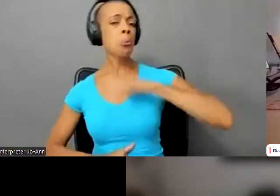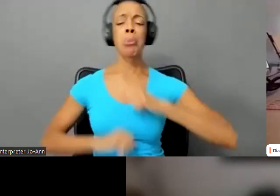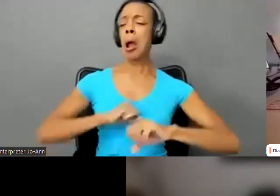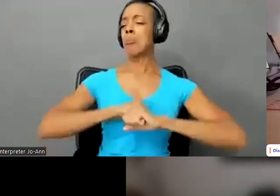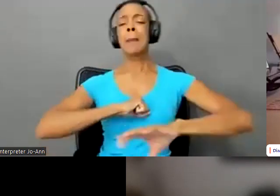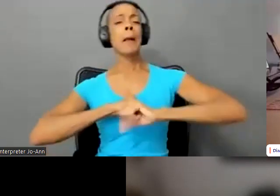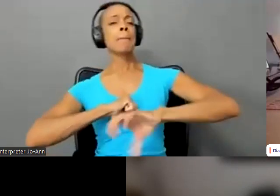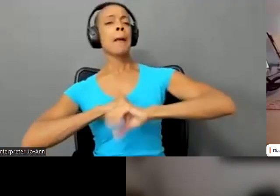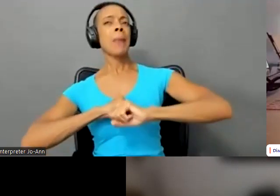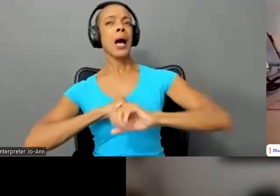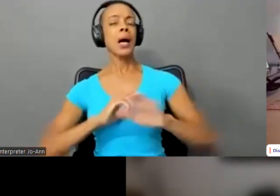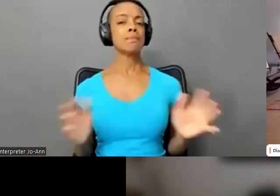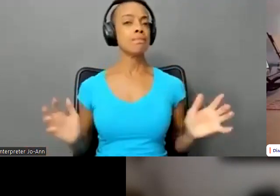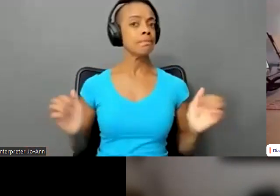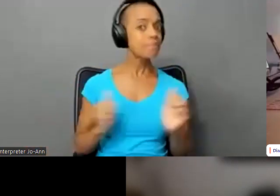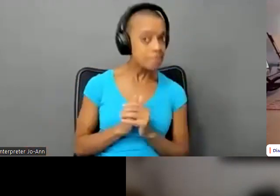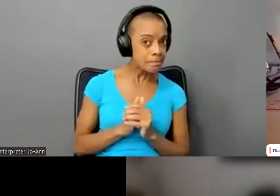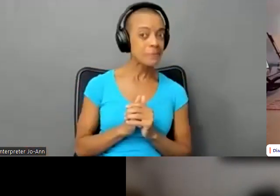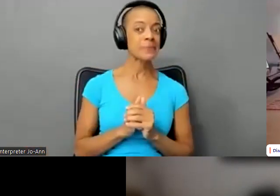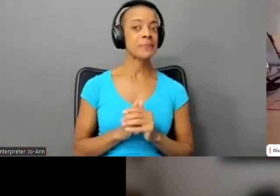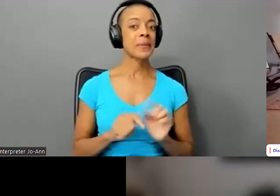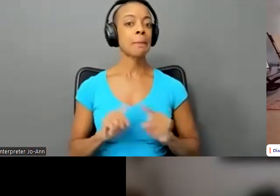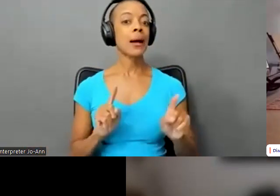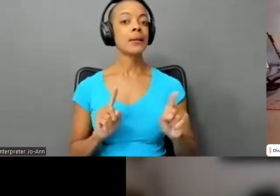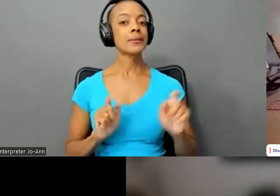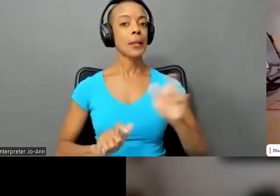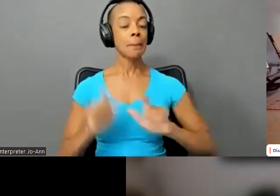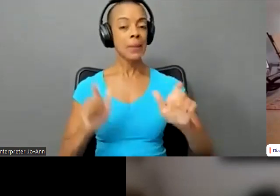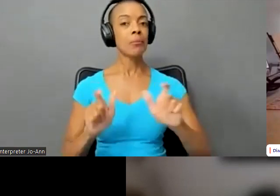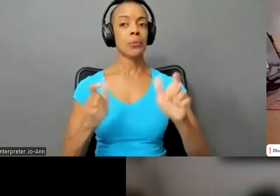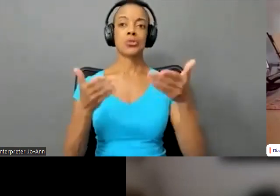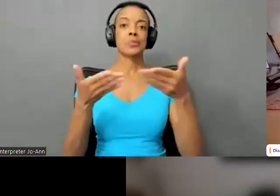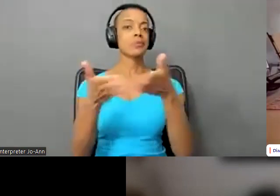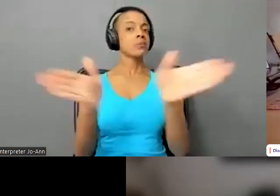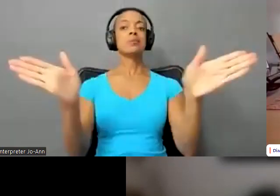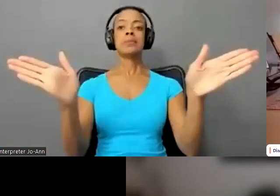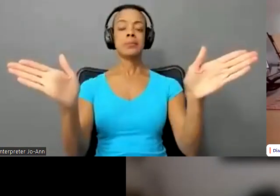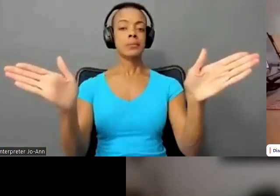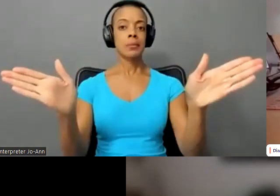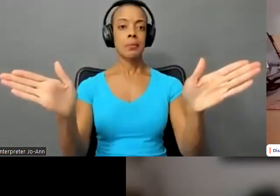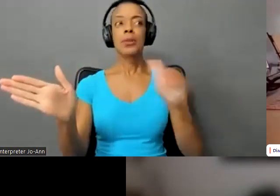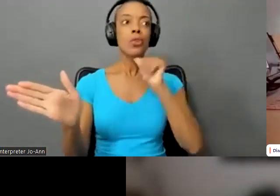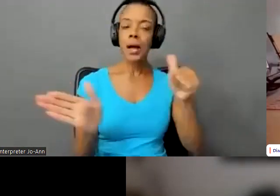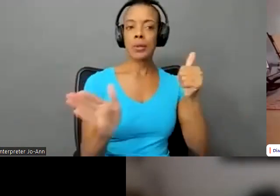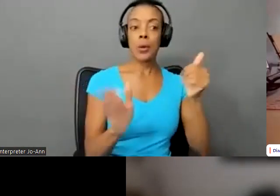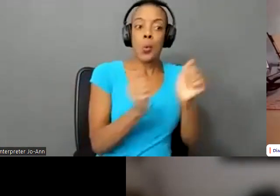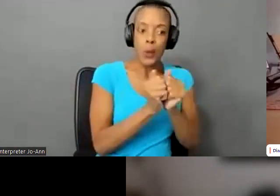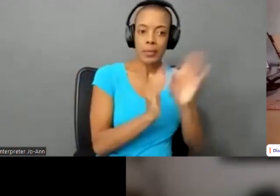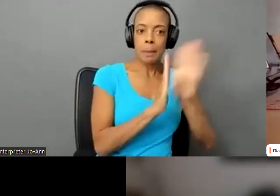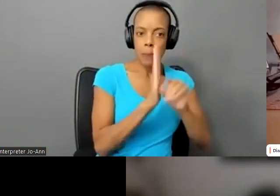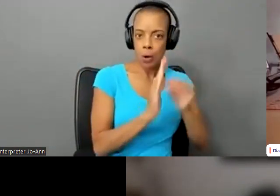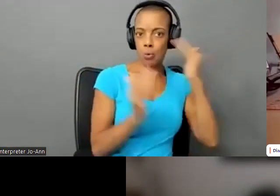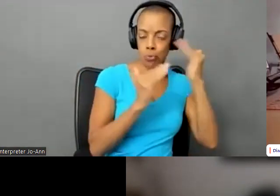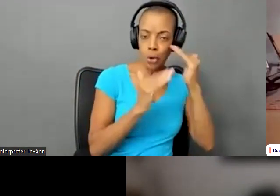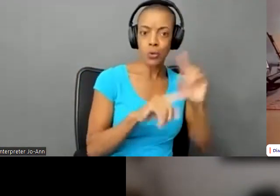to general public and not necessarily people in the field that work with folks and understand some of the issues that, you know,